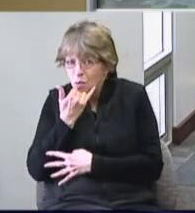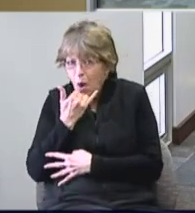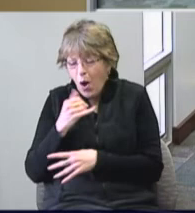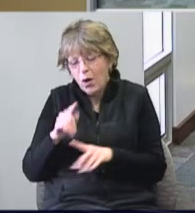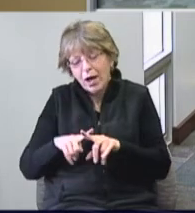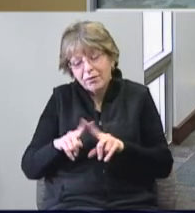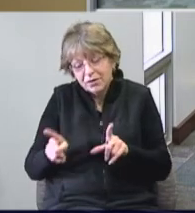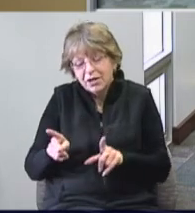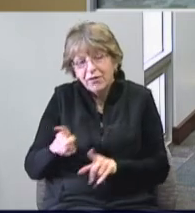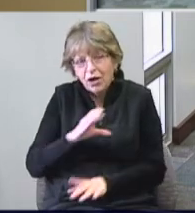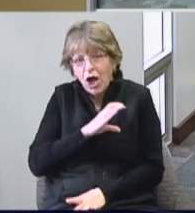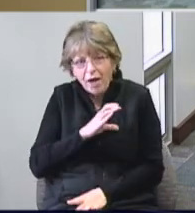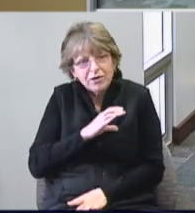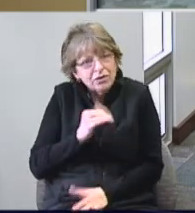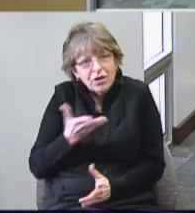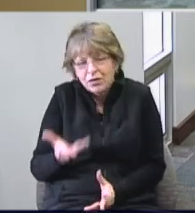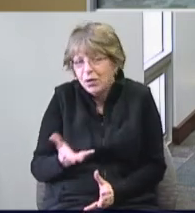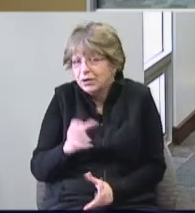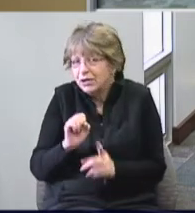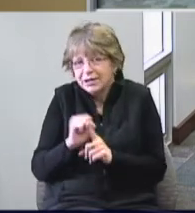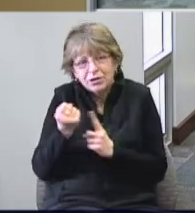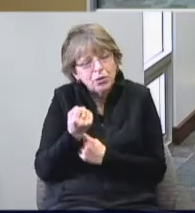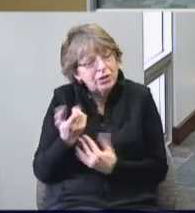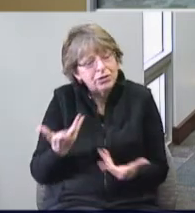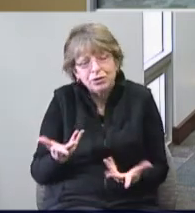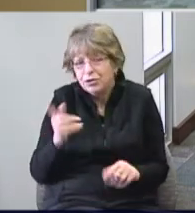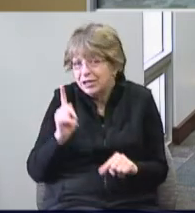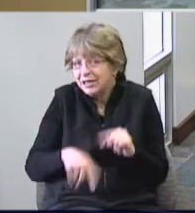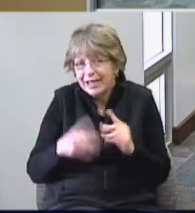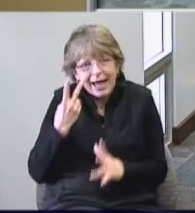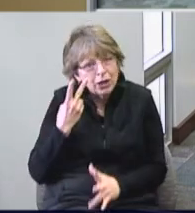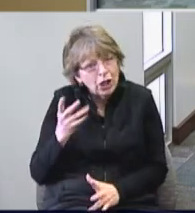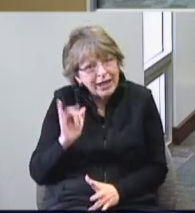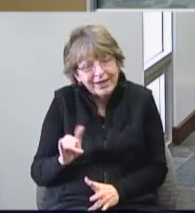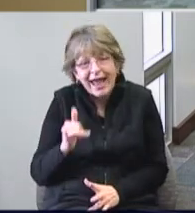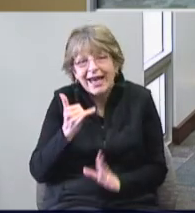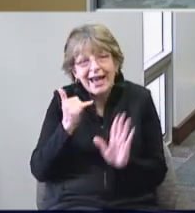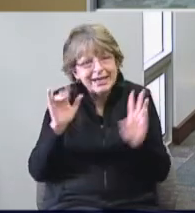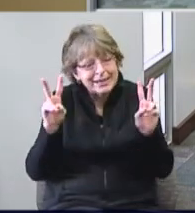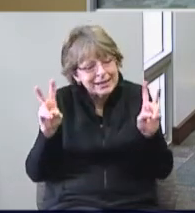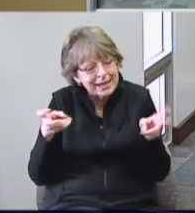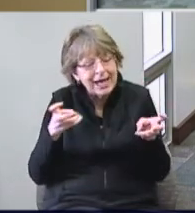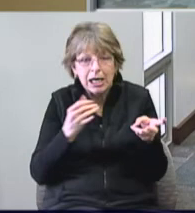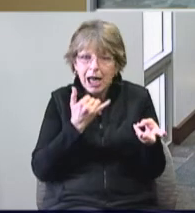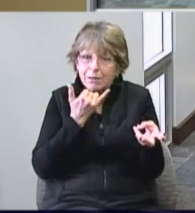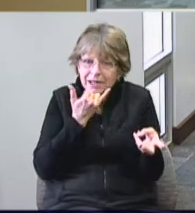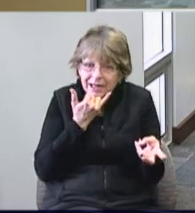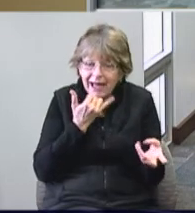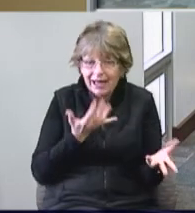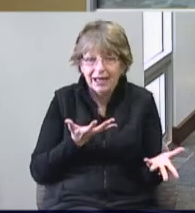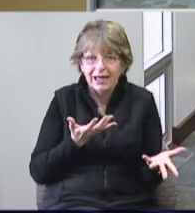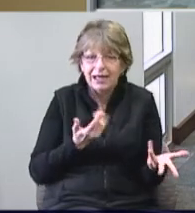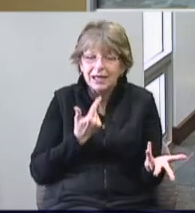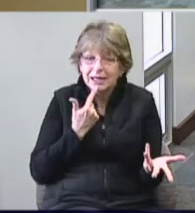and those are situations that you just can't look at as a mistake. It's serious stuff.